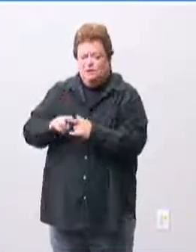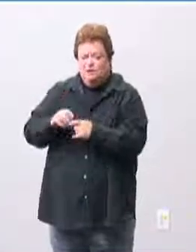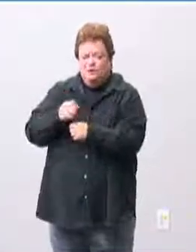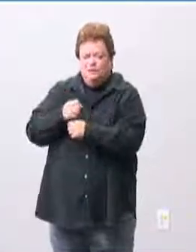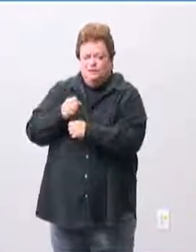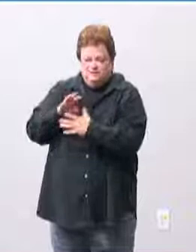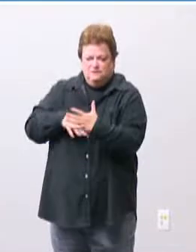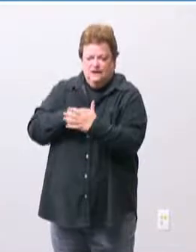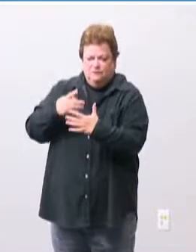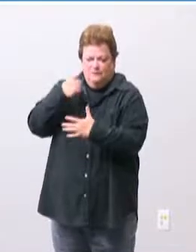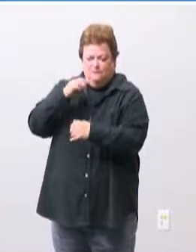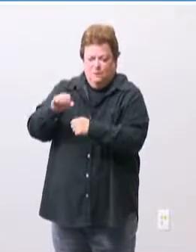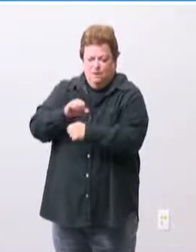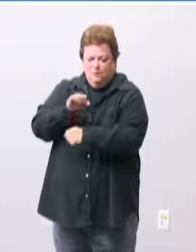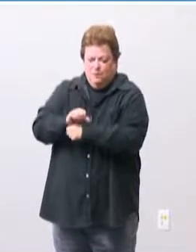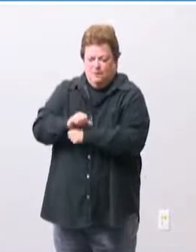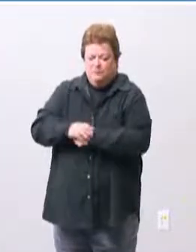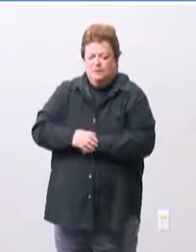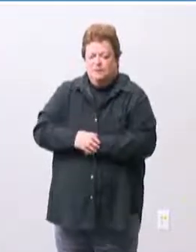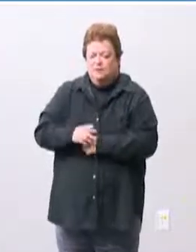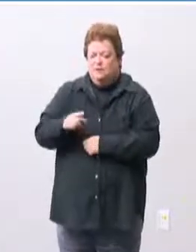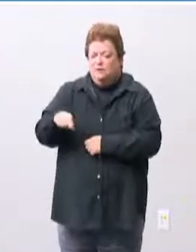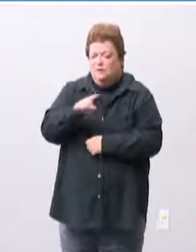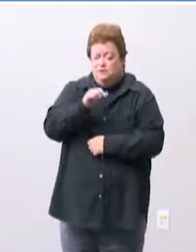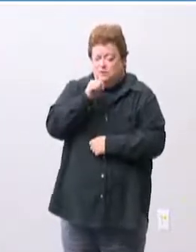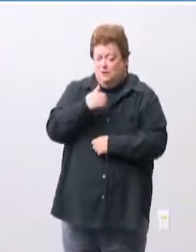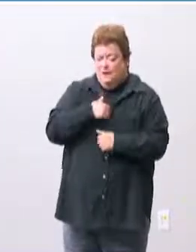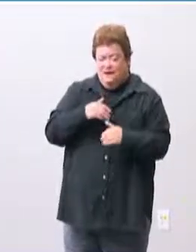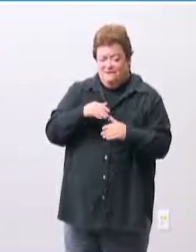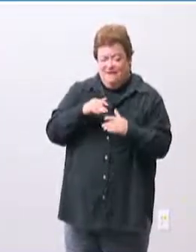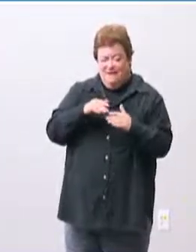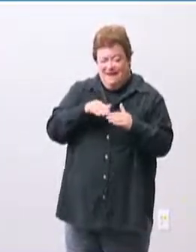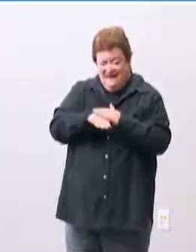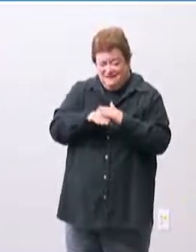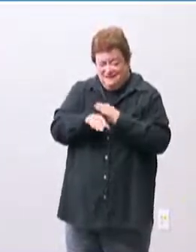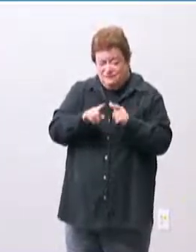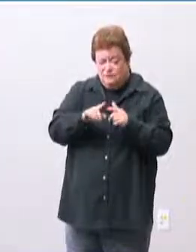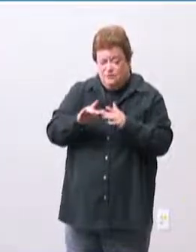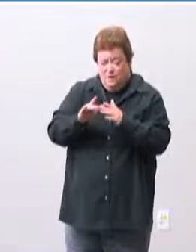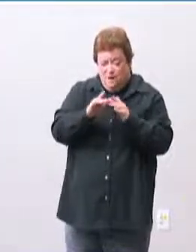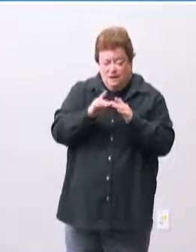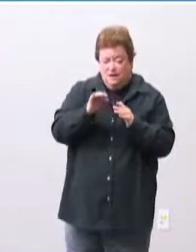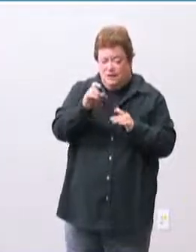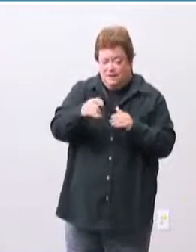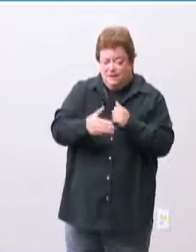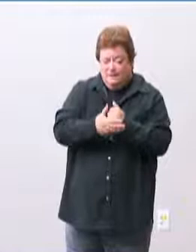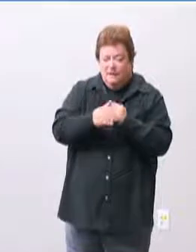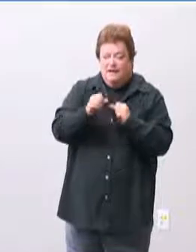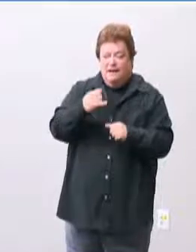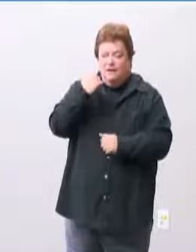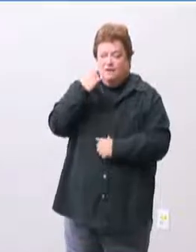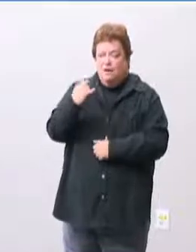an appointment. People who don't have online access or need assistance can call us at